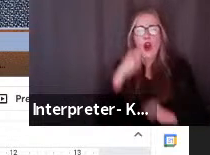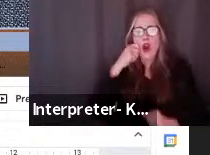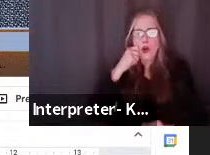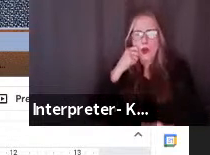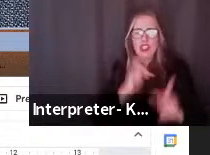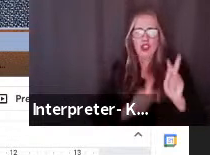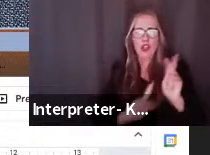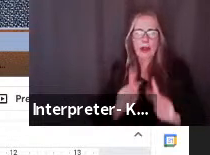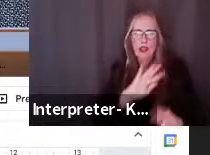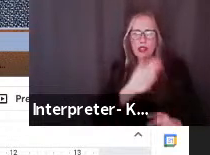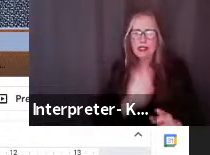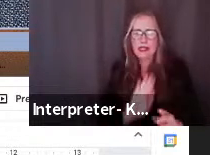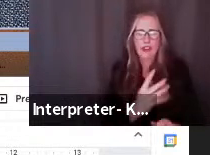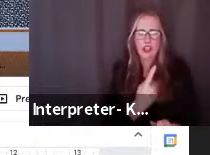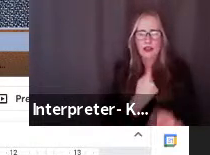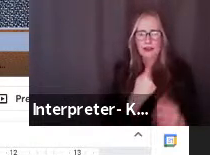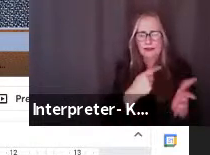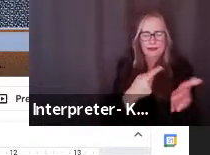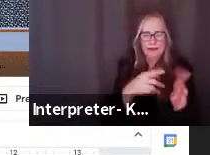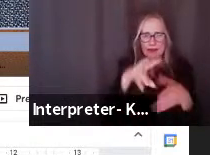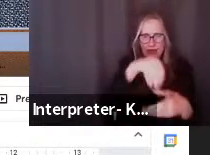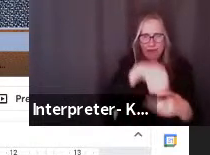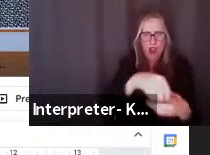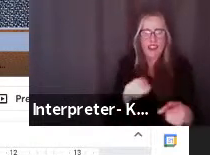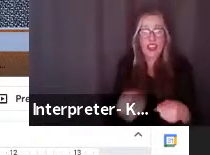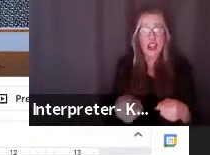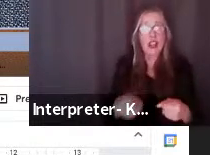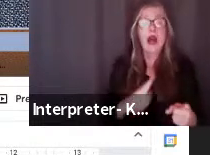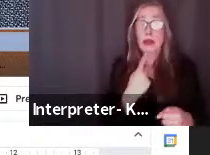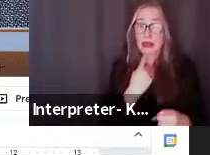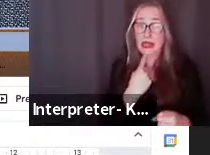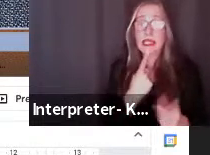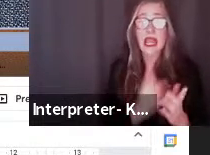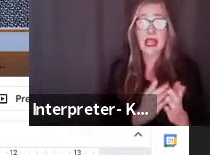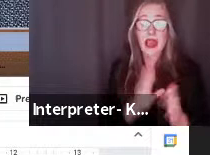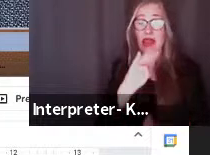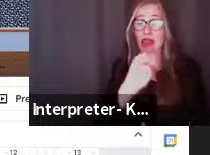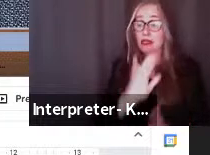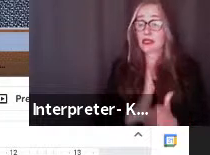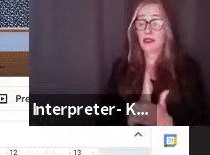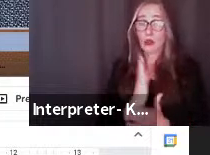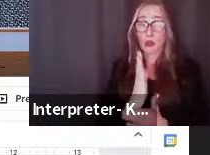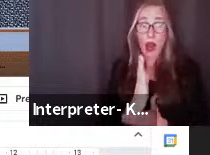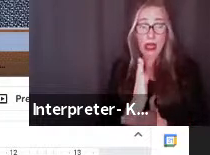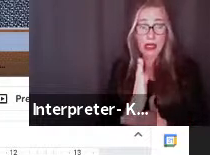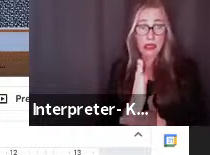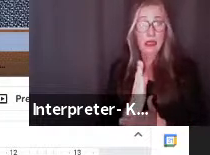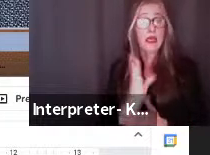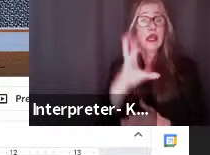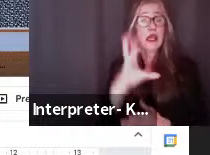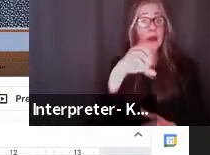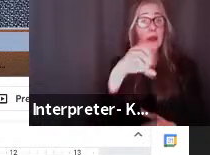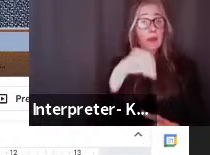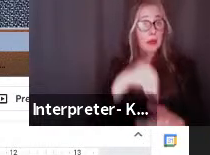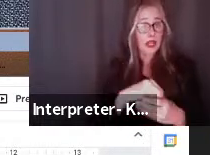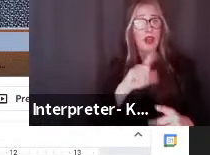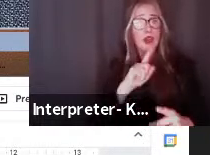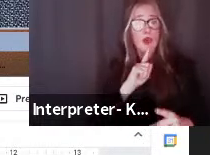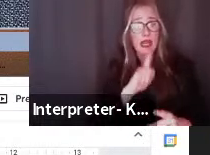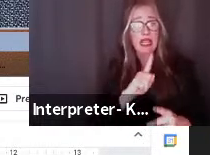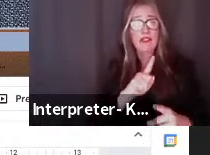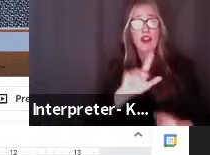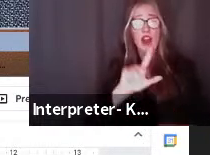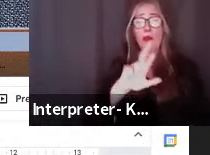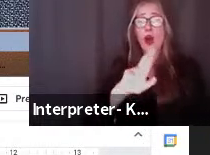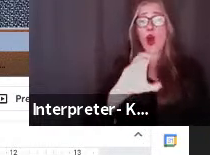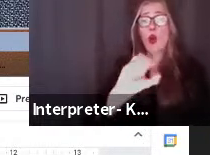parenting is a civil right it is established in u.s jurisprudential theory this is a russoian lockheed thread that runs through